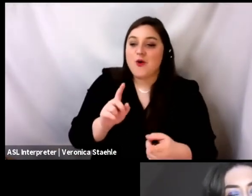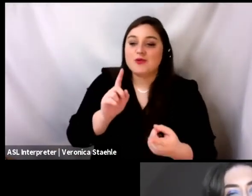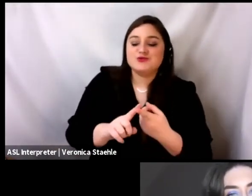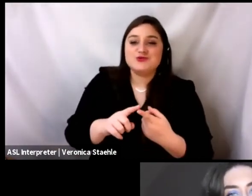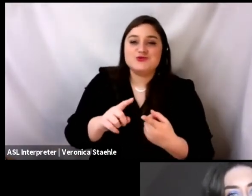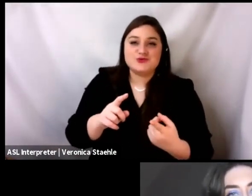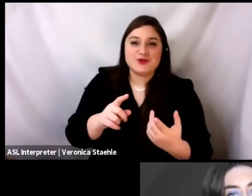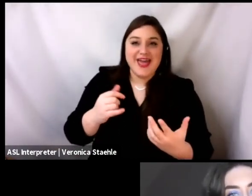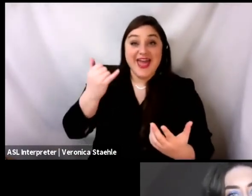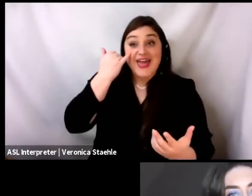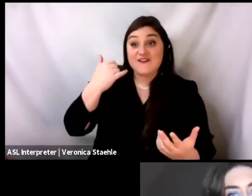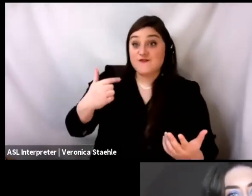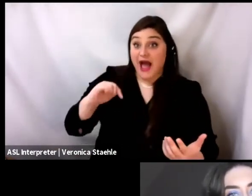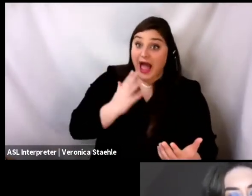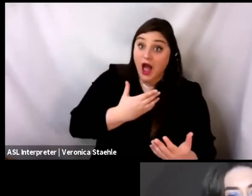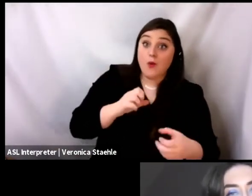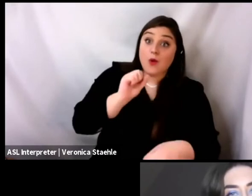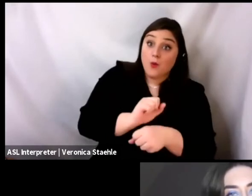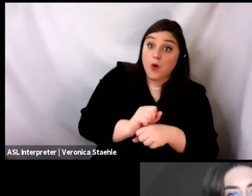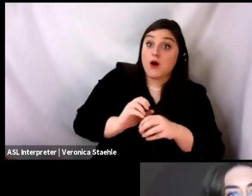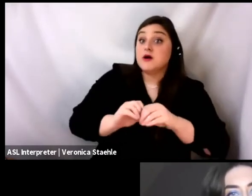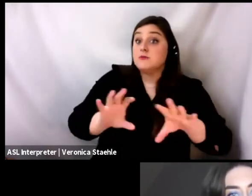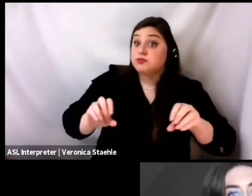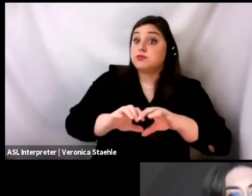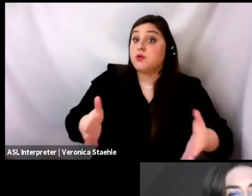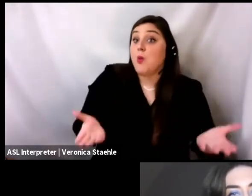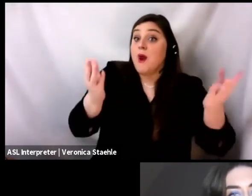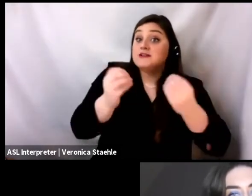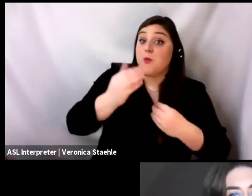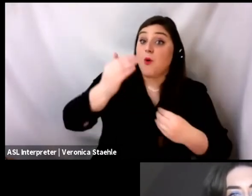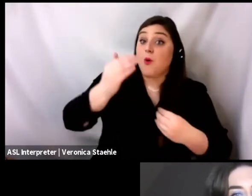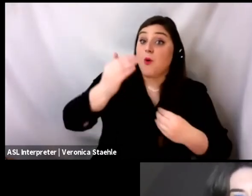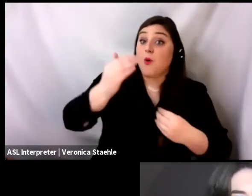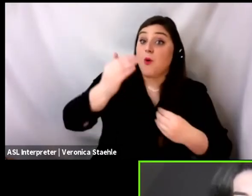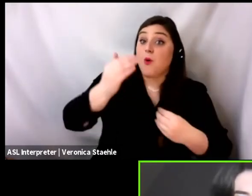broader, that the UK will also be able to join, specifically you. So